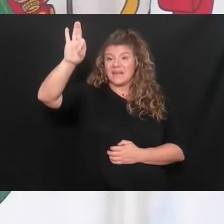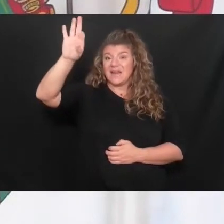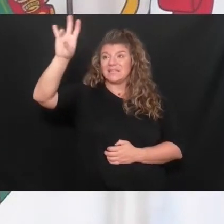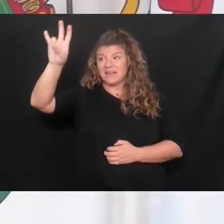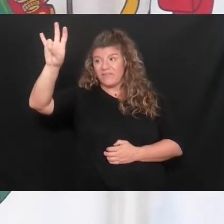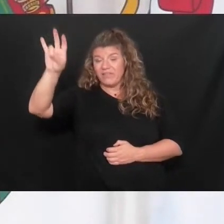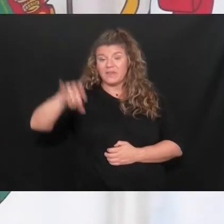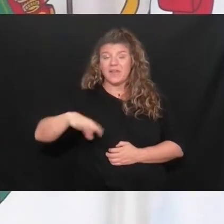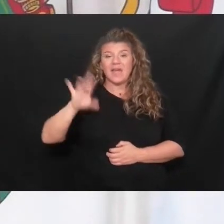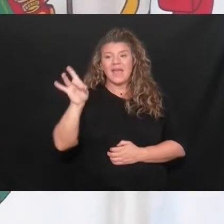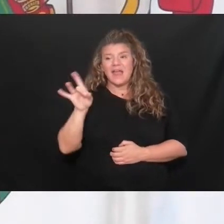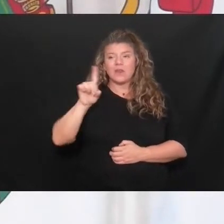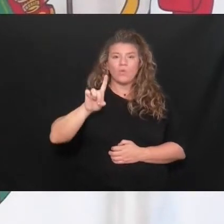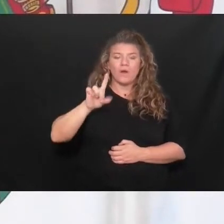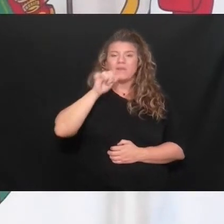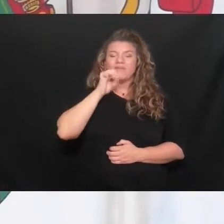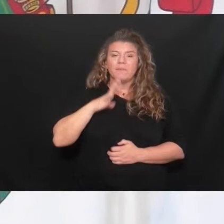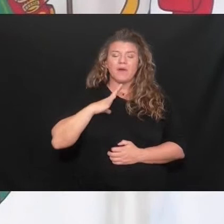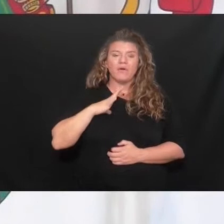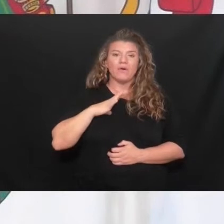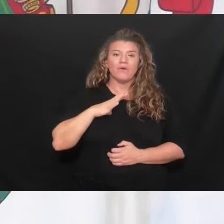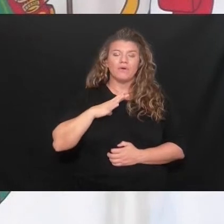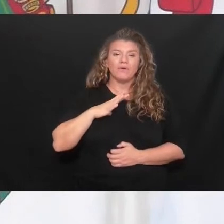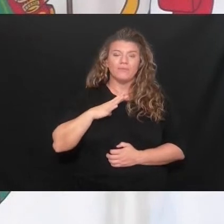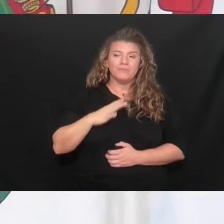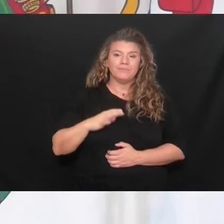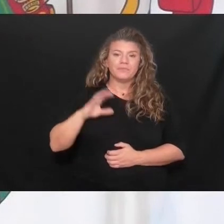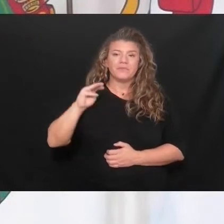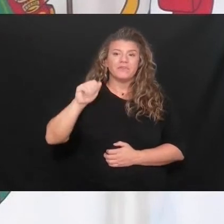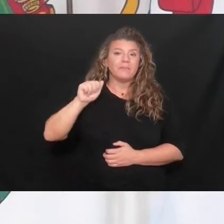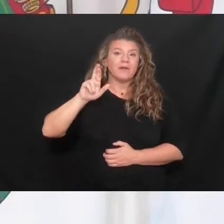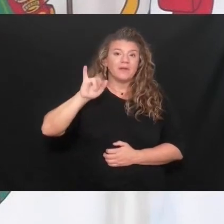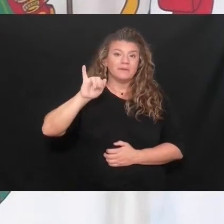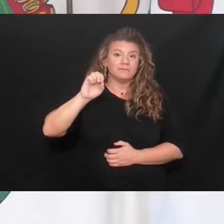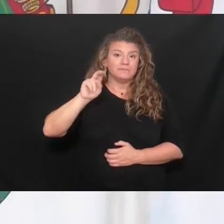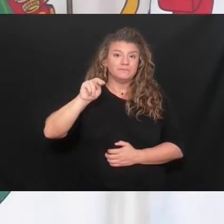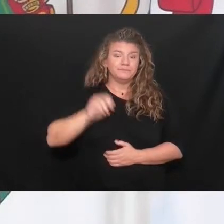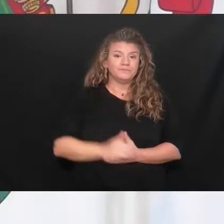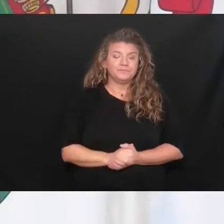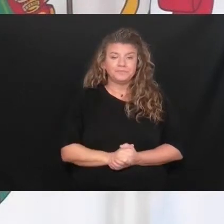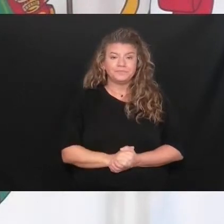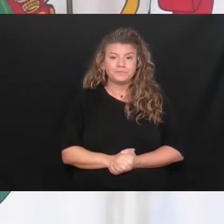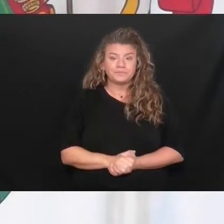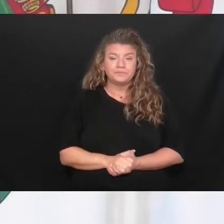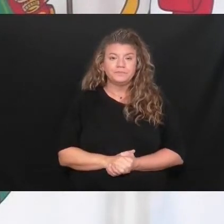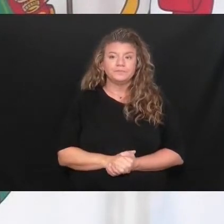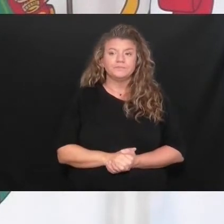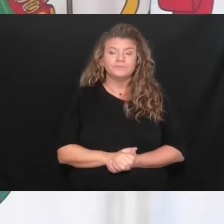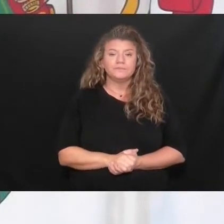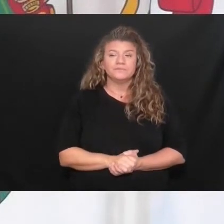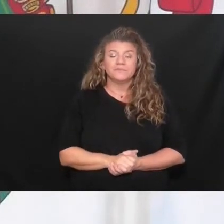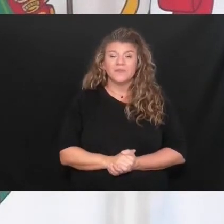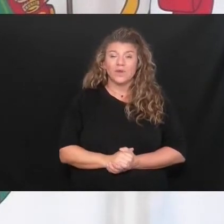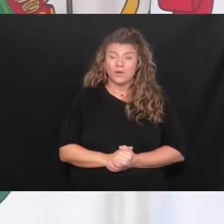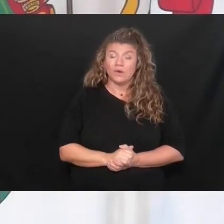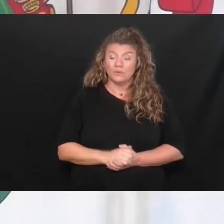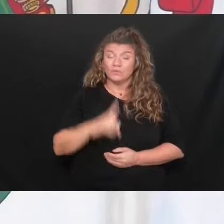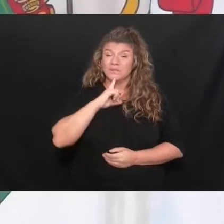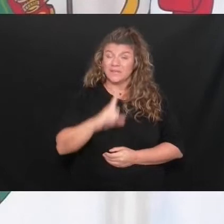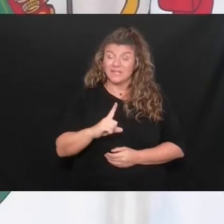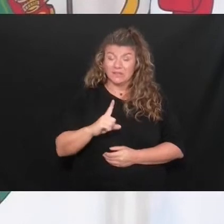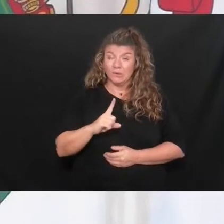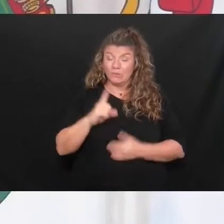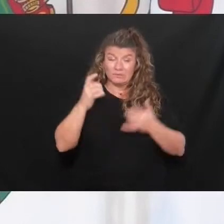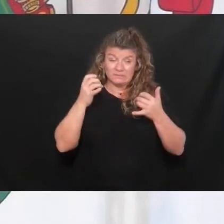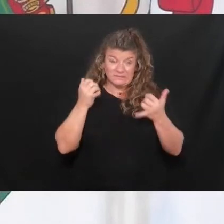2,997th death is an 81-year-old female from Marion County. We're 3 people